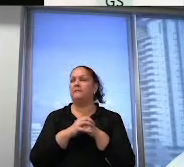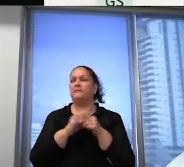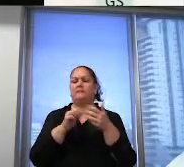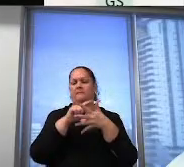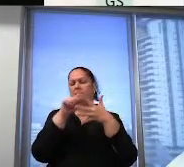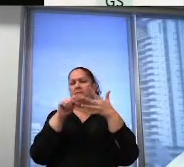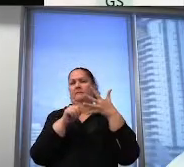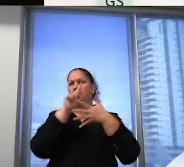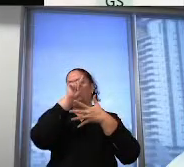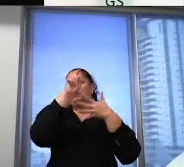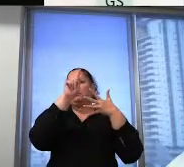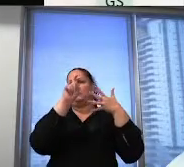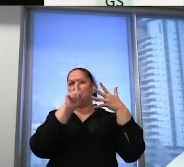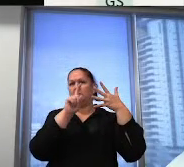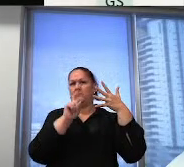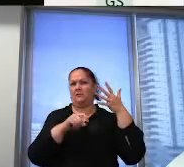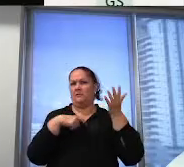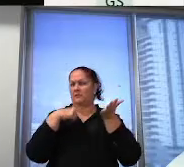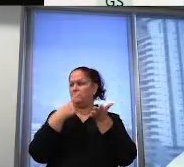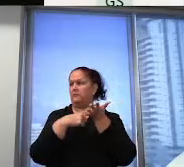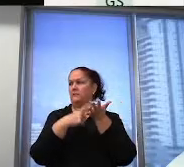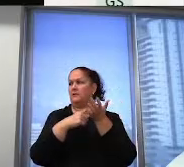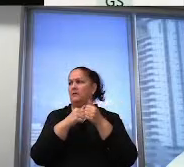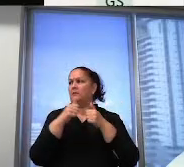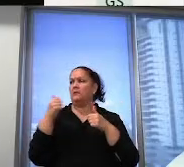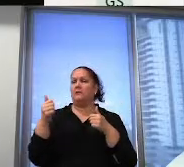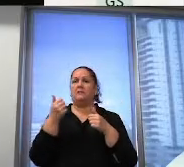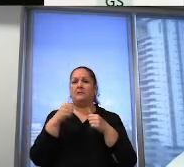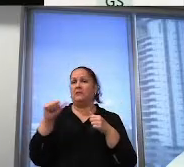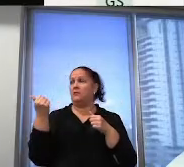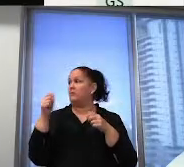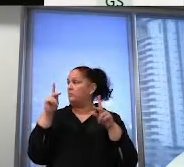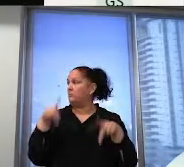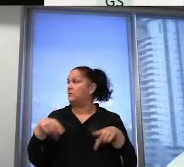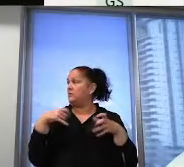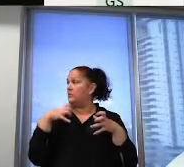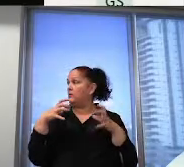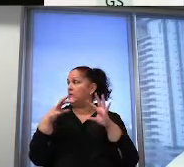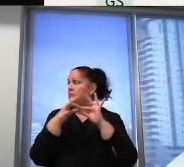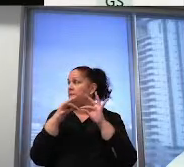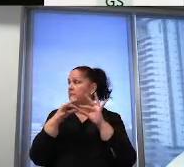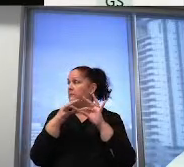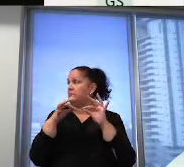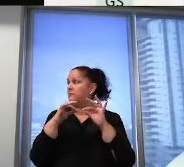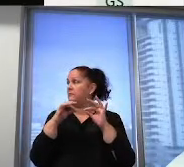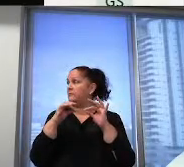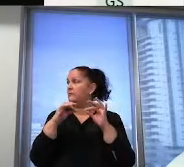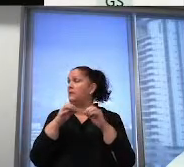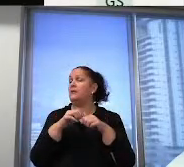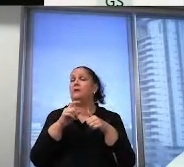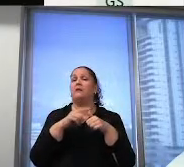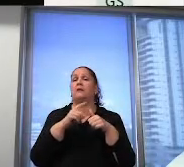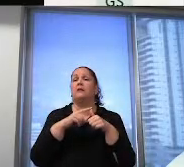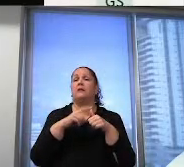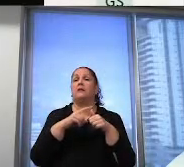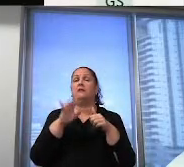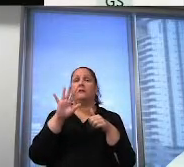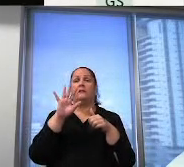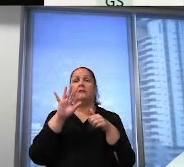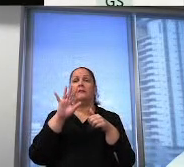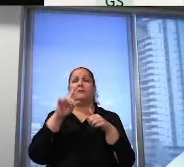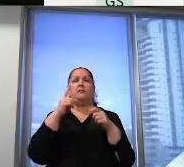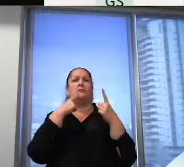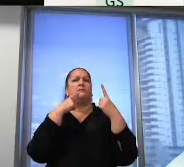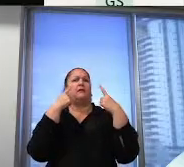Basically 5 major questions I want to discuss with you too, and any others that want to, that I ask questions of. First, what are we looking